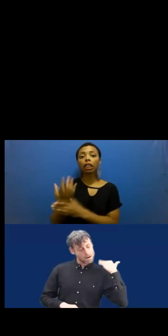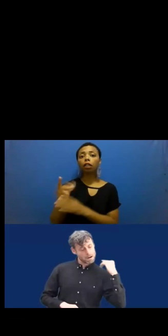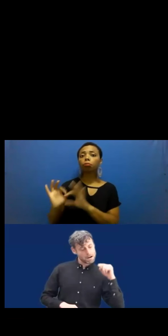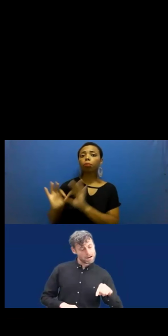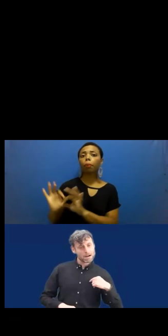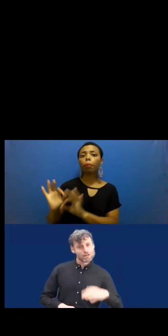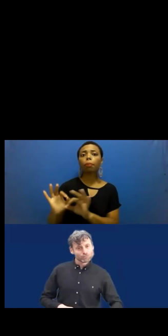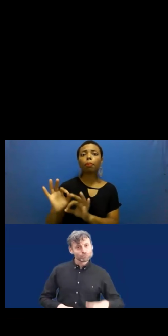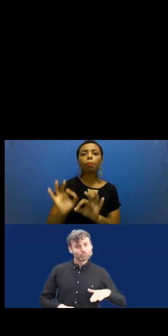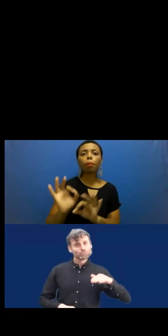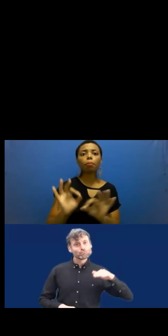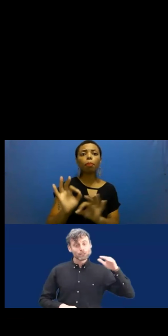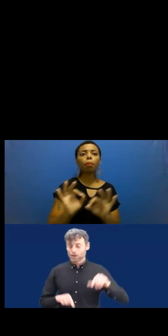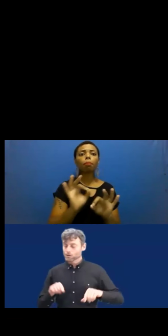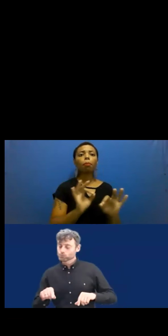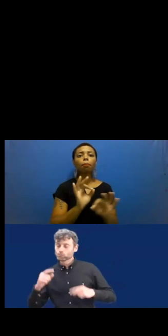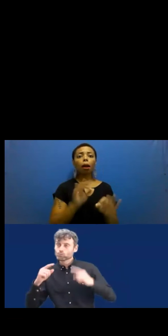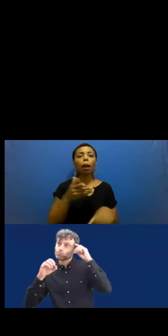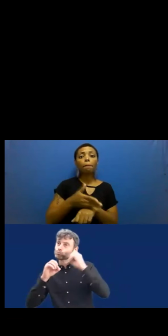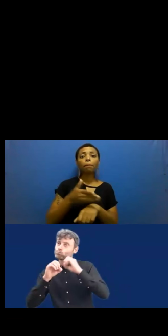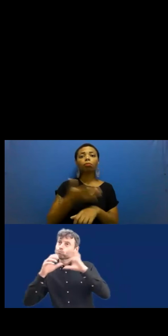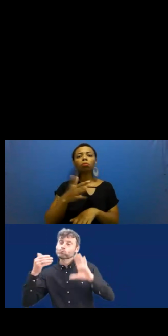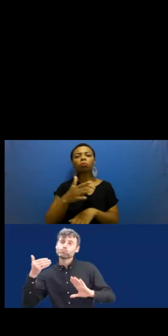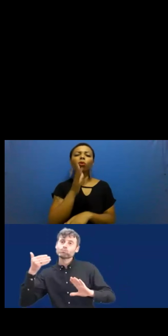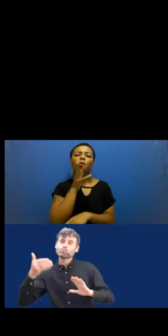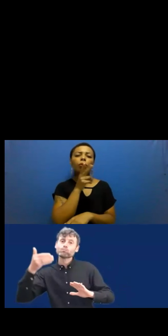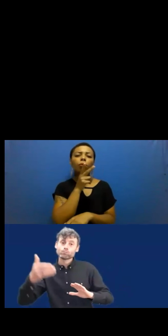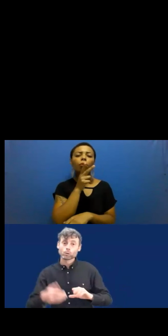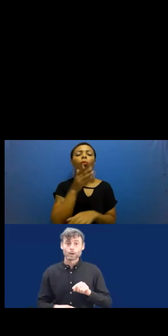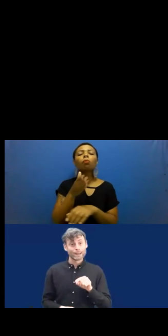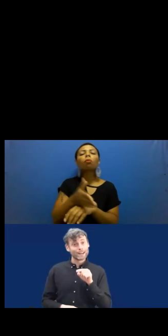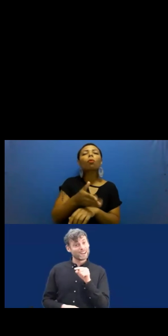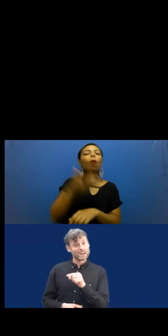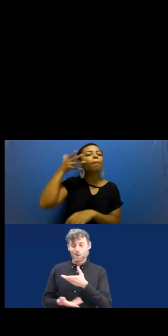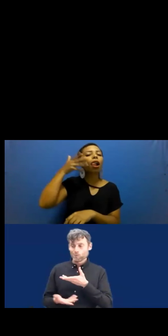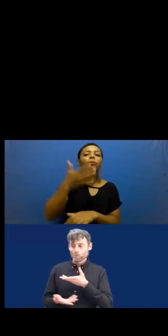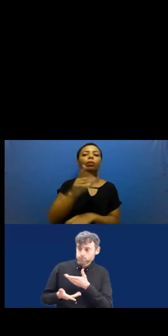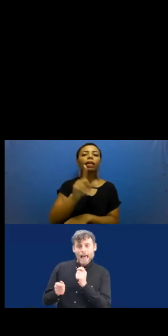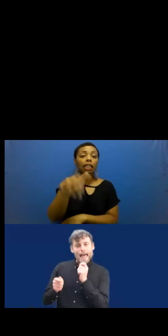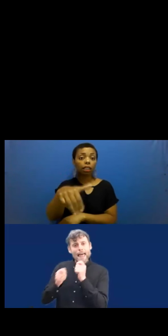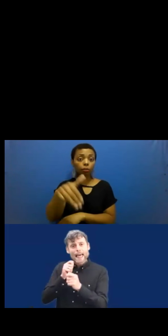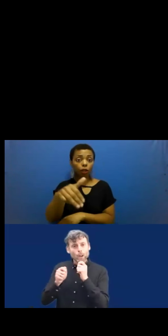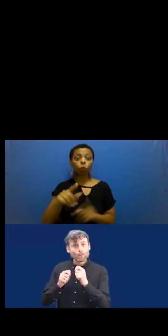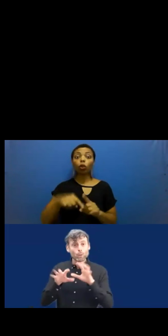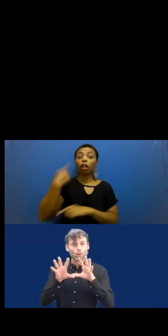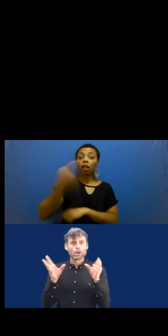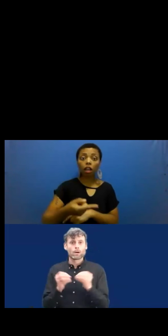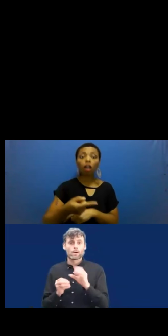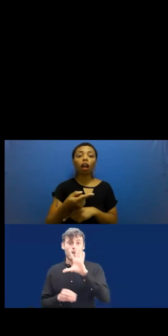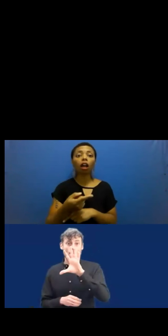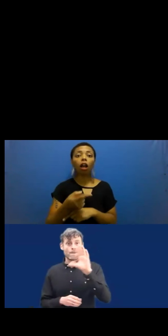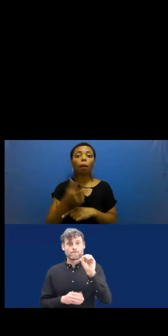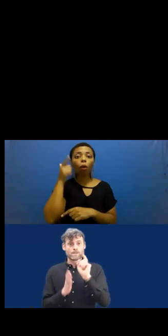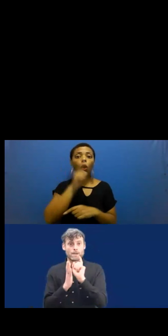he participated in a 50-minute interview. And this in-depth interview used the service of a